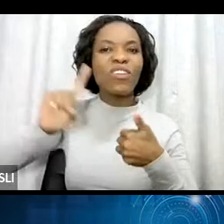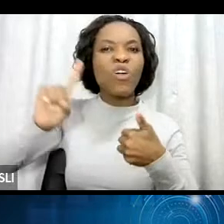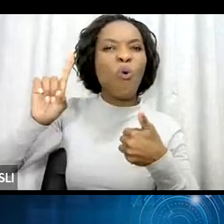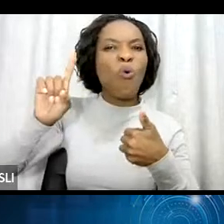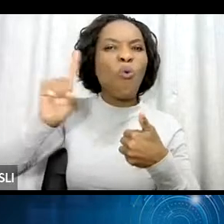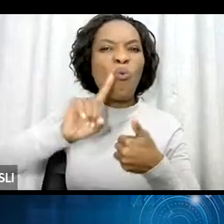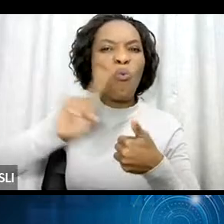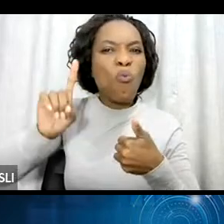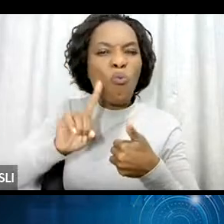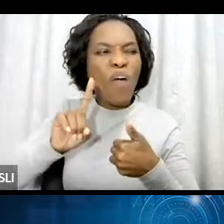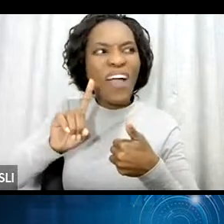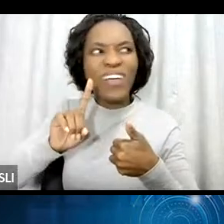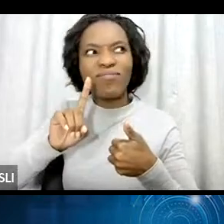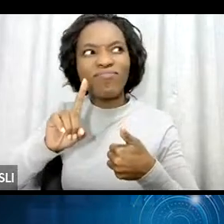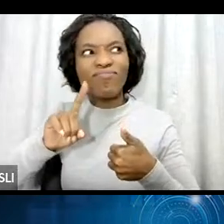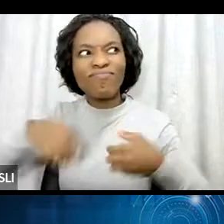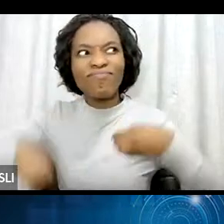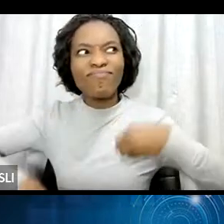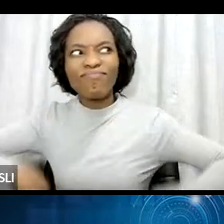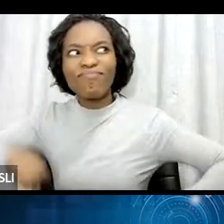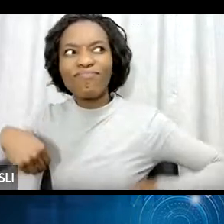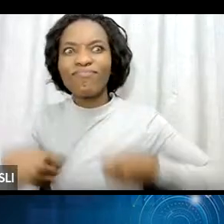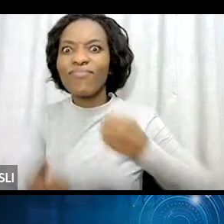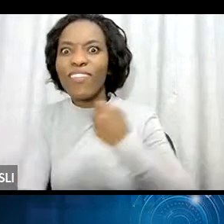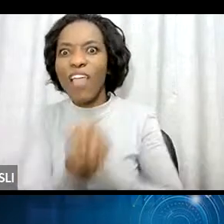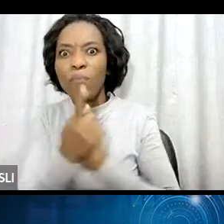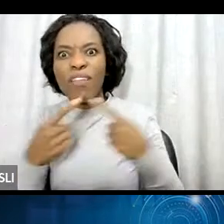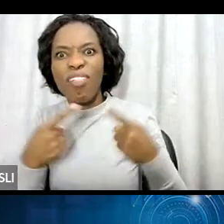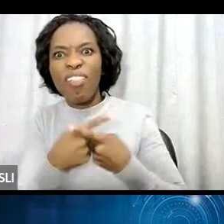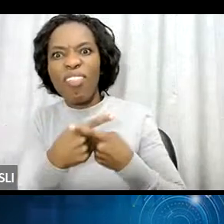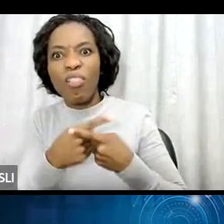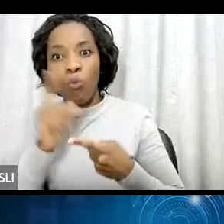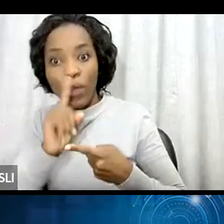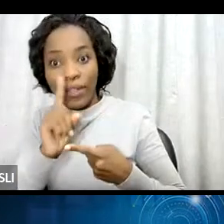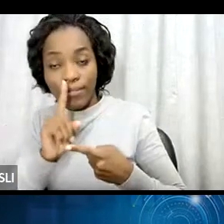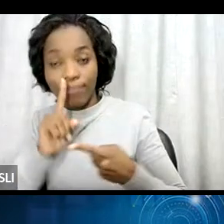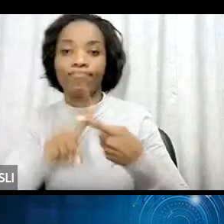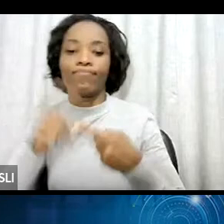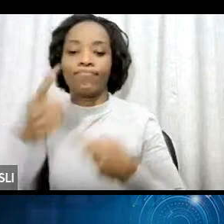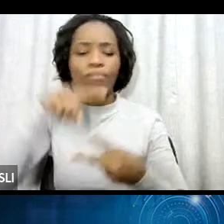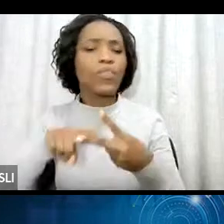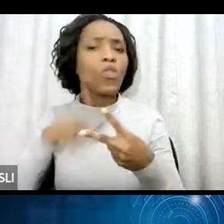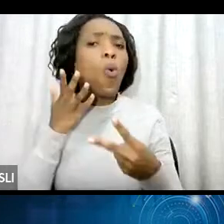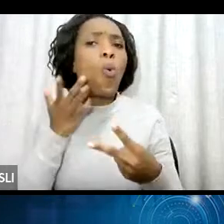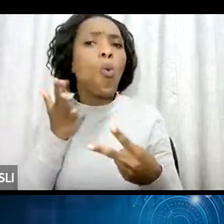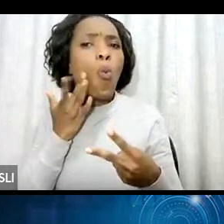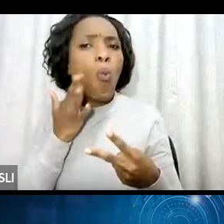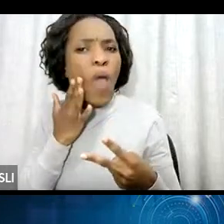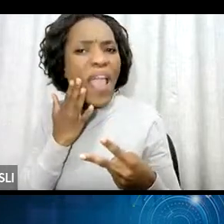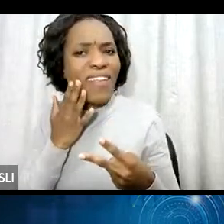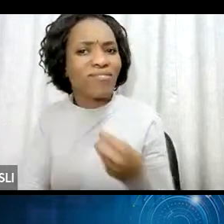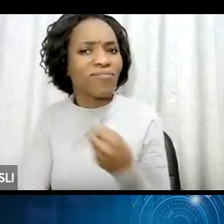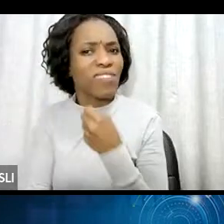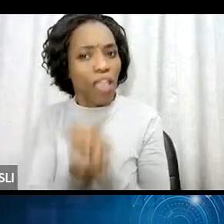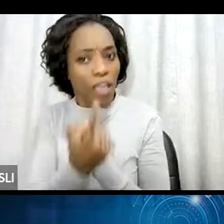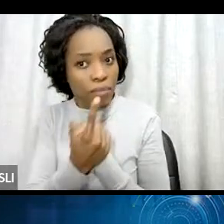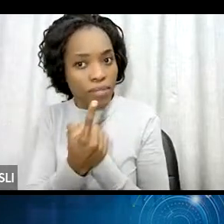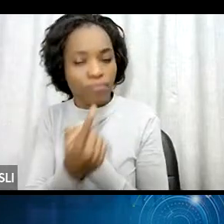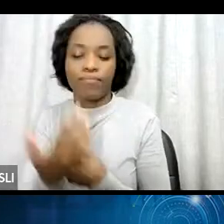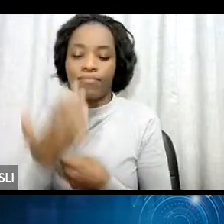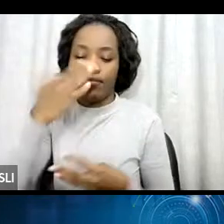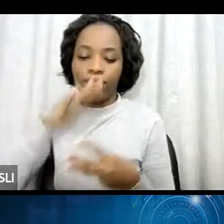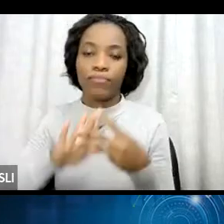of transgression do they believe has occurred? When did this particular transgression take